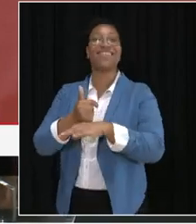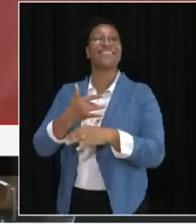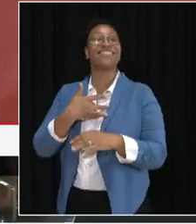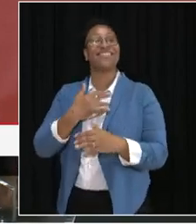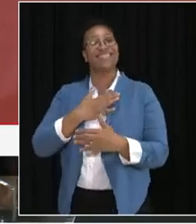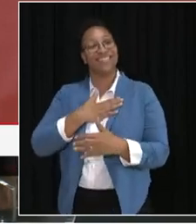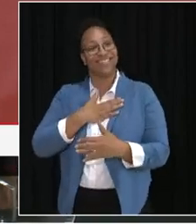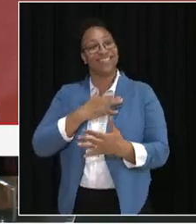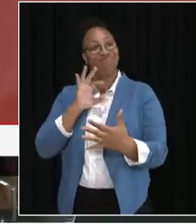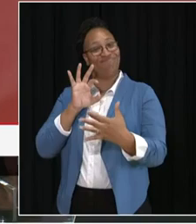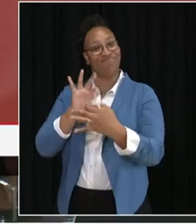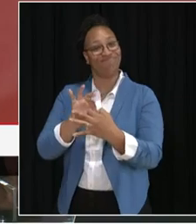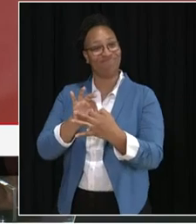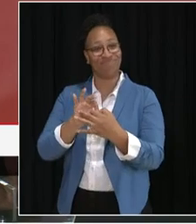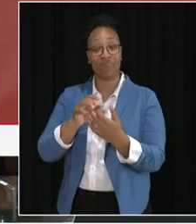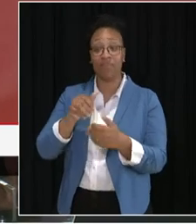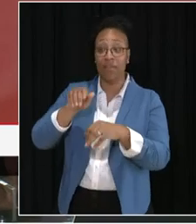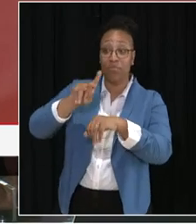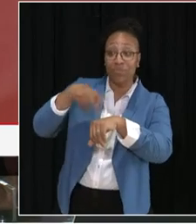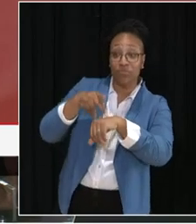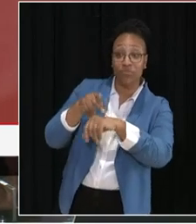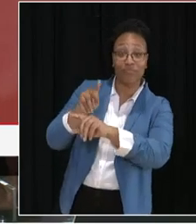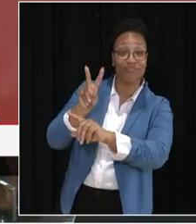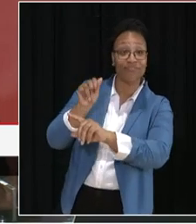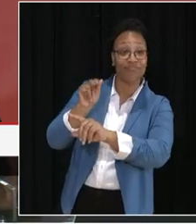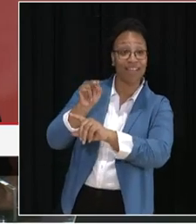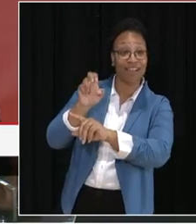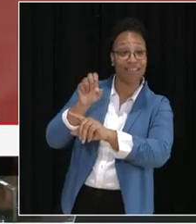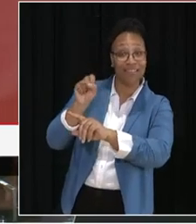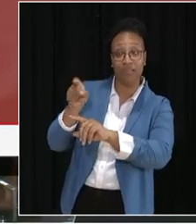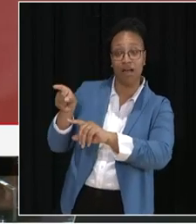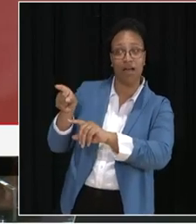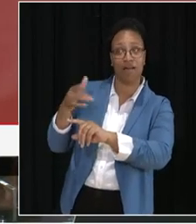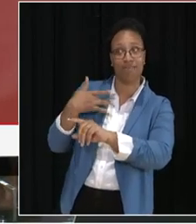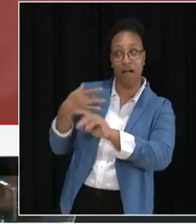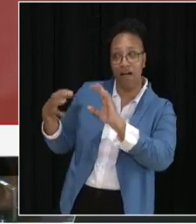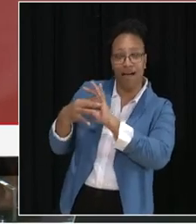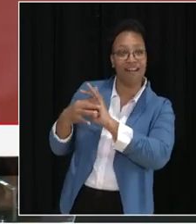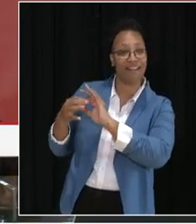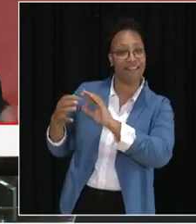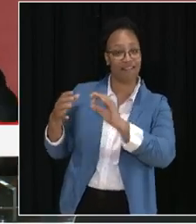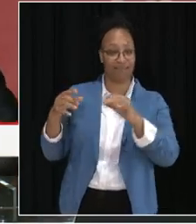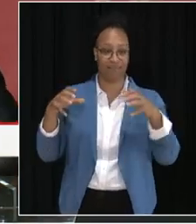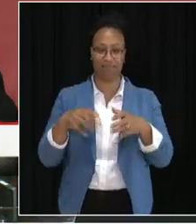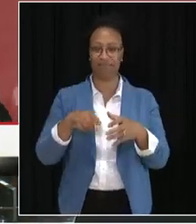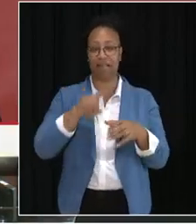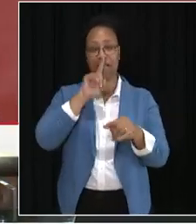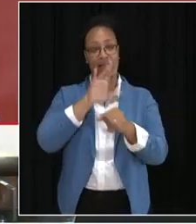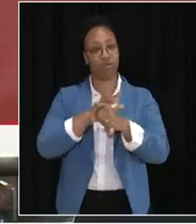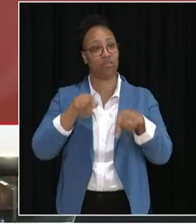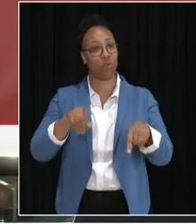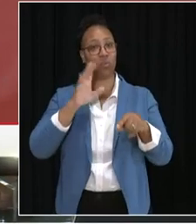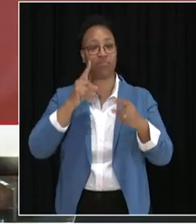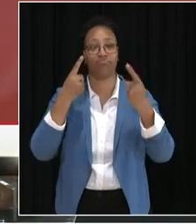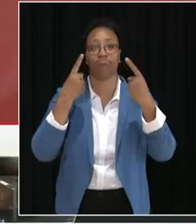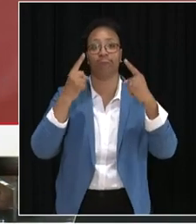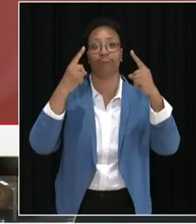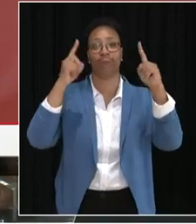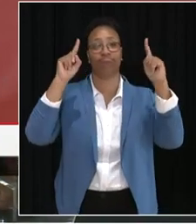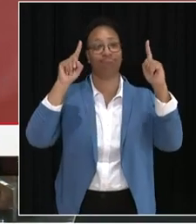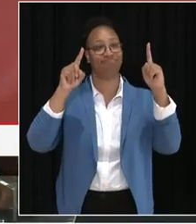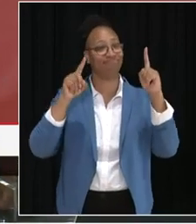our young people of color. We have to give them an opportunity to thrive in a city that's growing and it's hard to live in, being as though the price of living is going up and up.